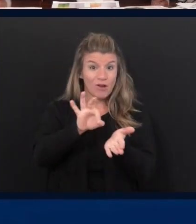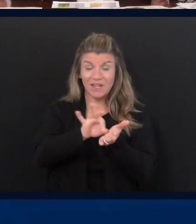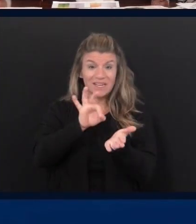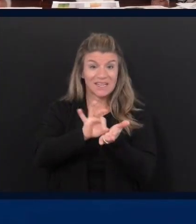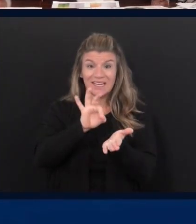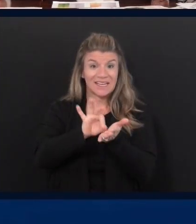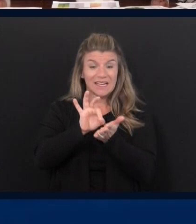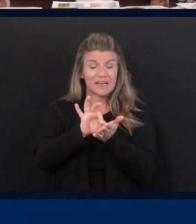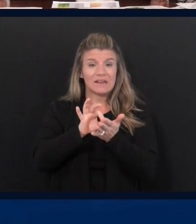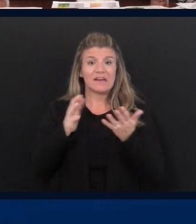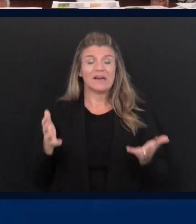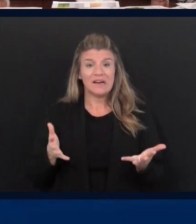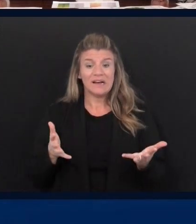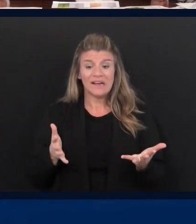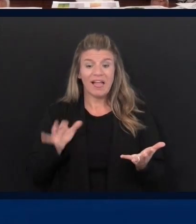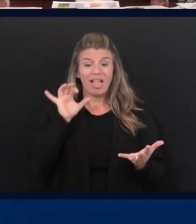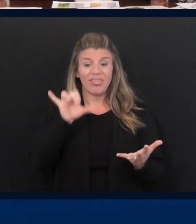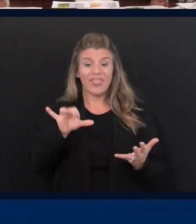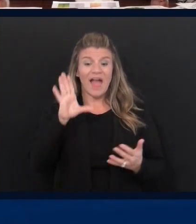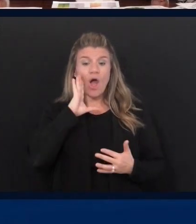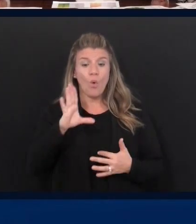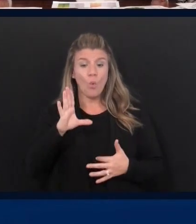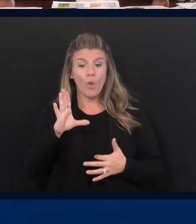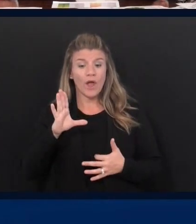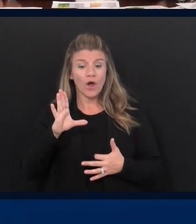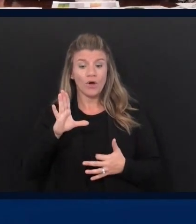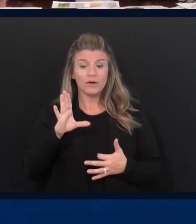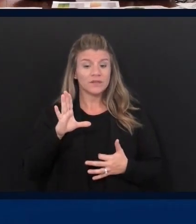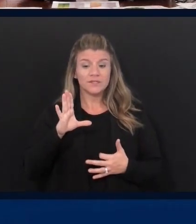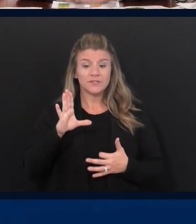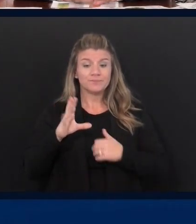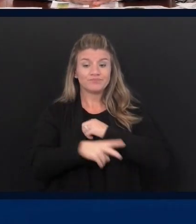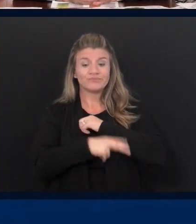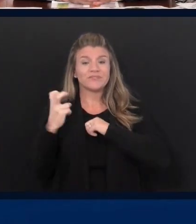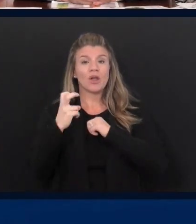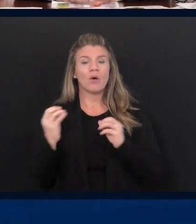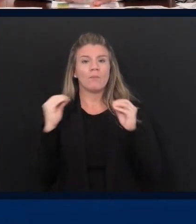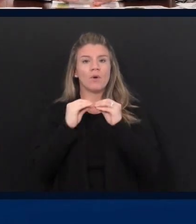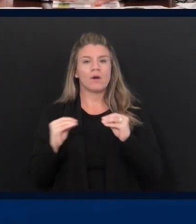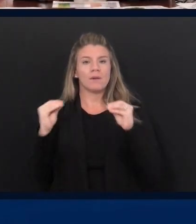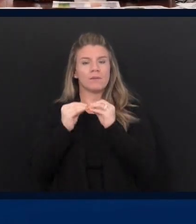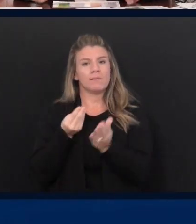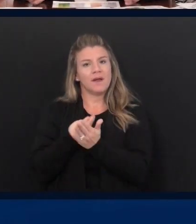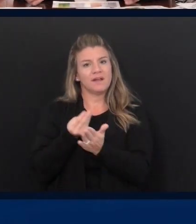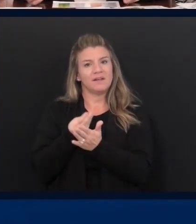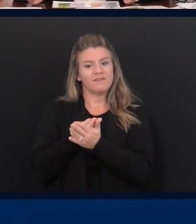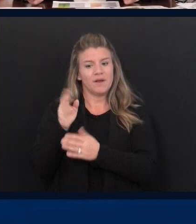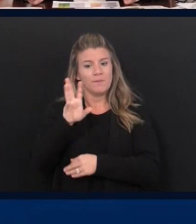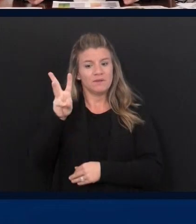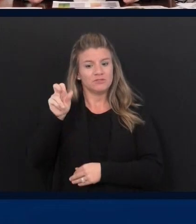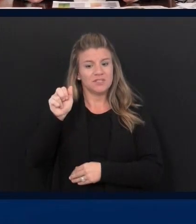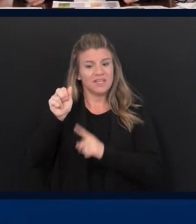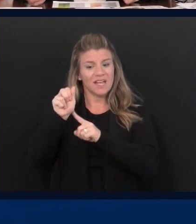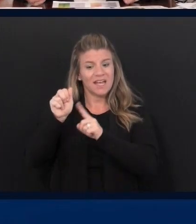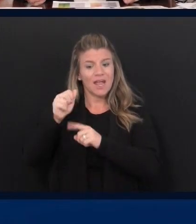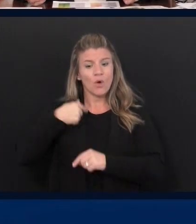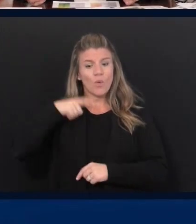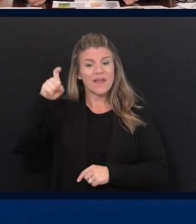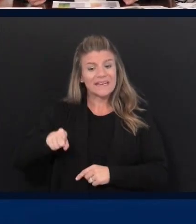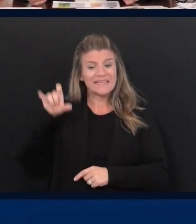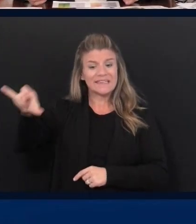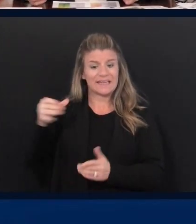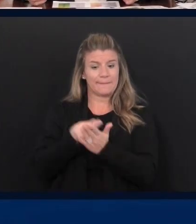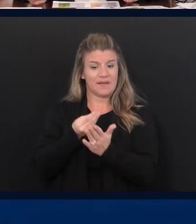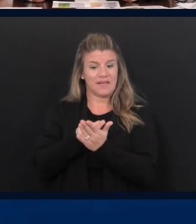day, it's just going to pull more and more dollars out of West Virginia that we need. We desperately